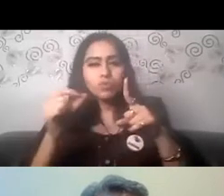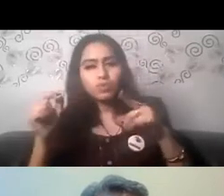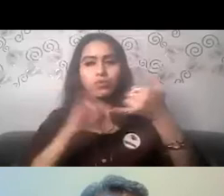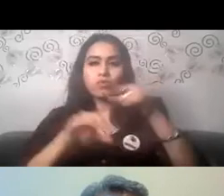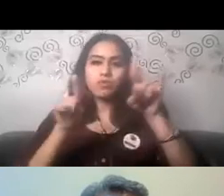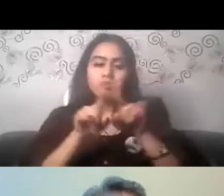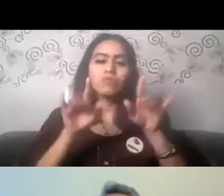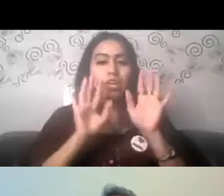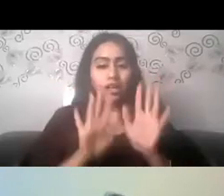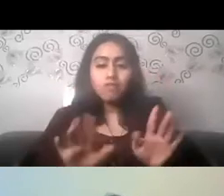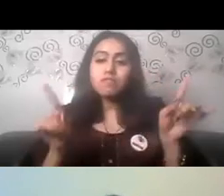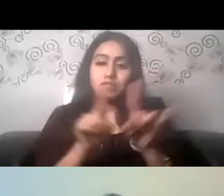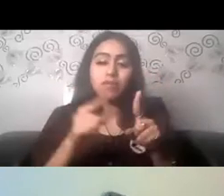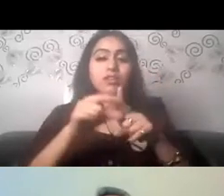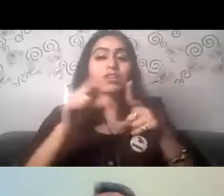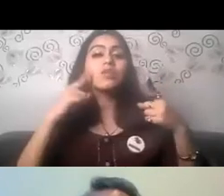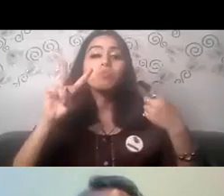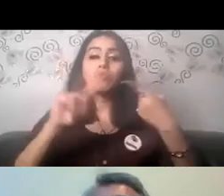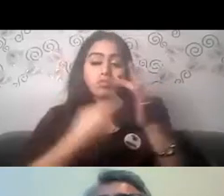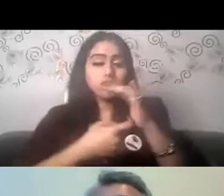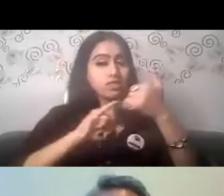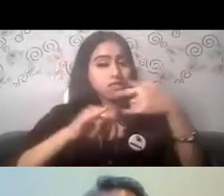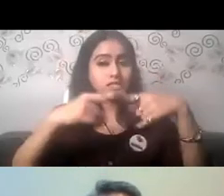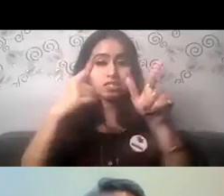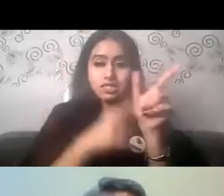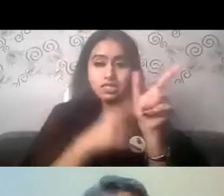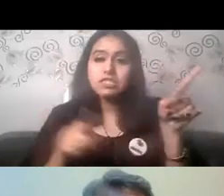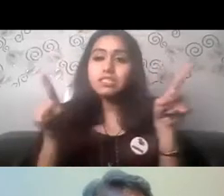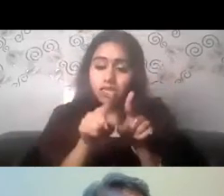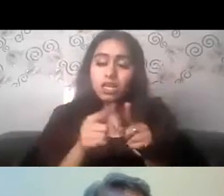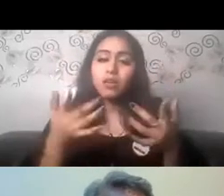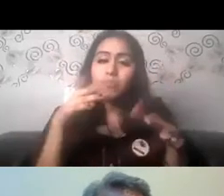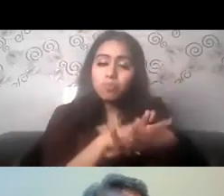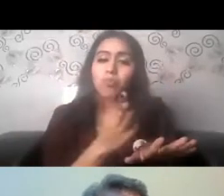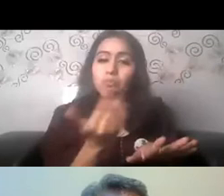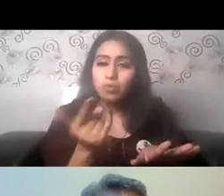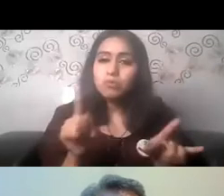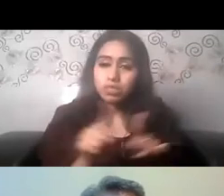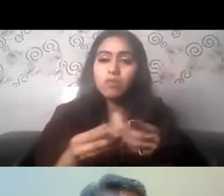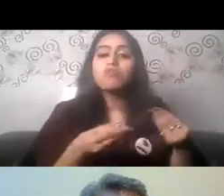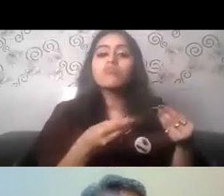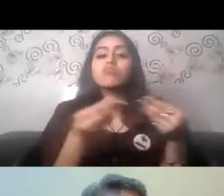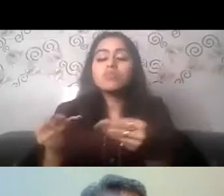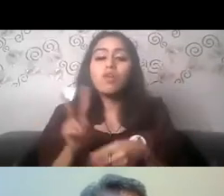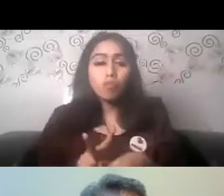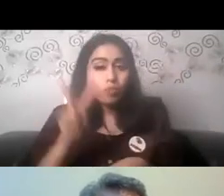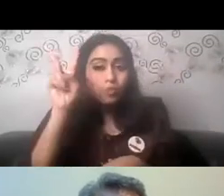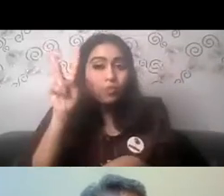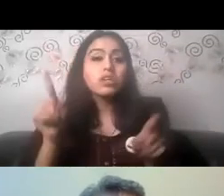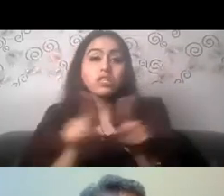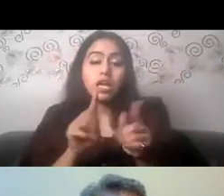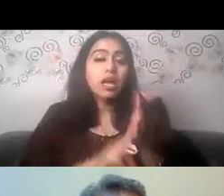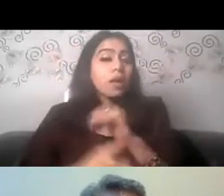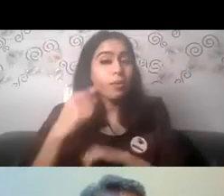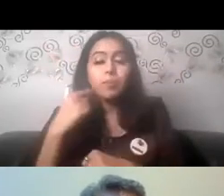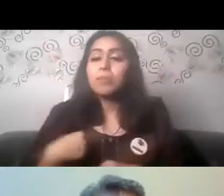internal diversity wellbeing tool called Clear Talents, which can provide very valuable MI around